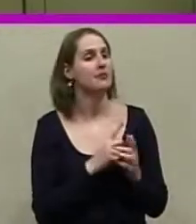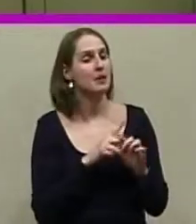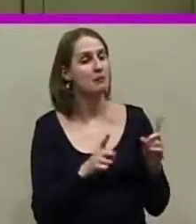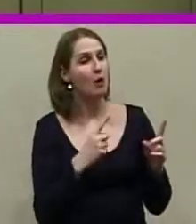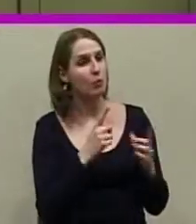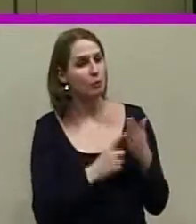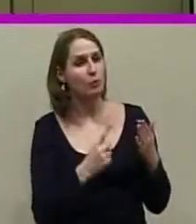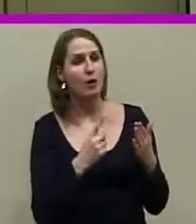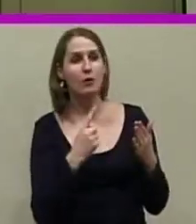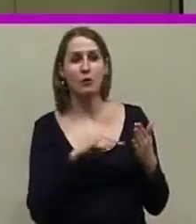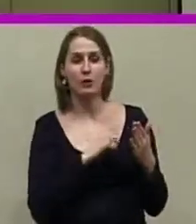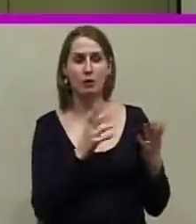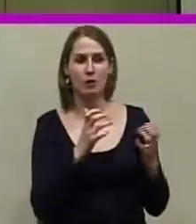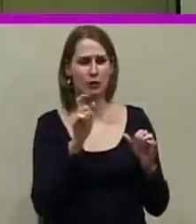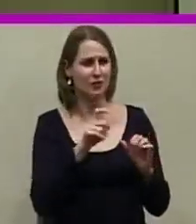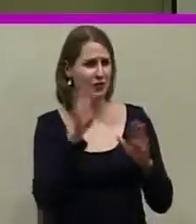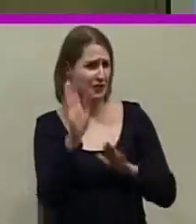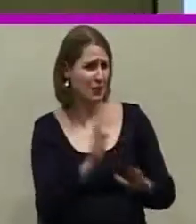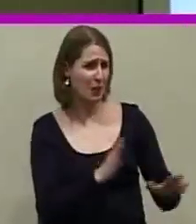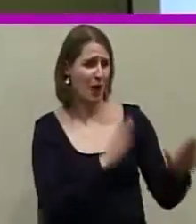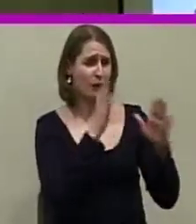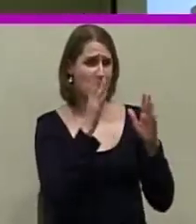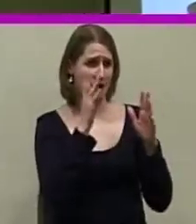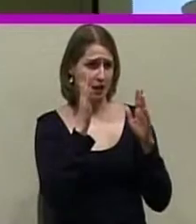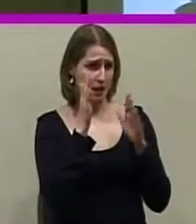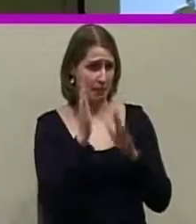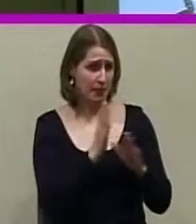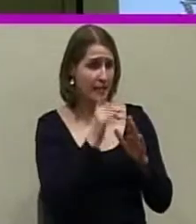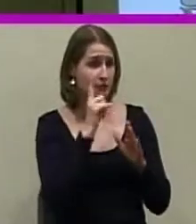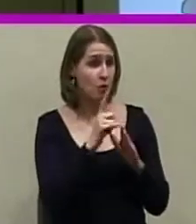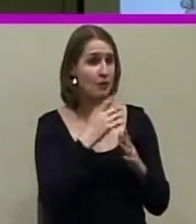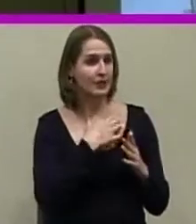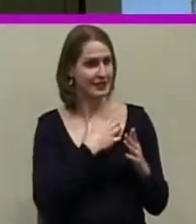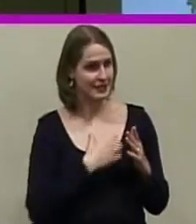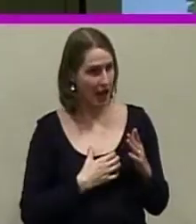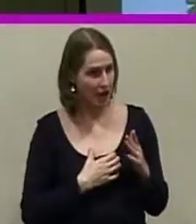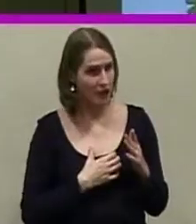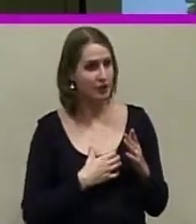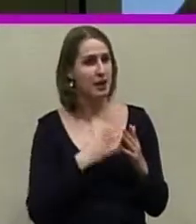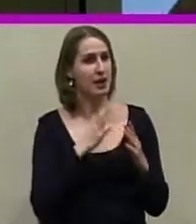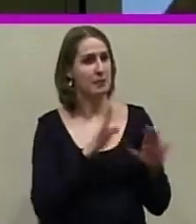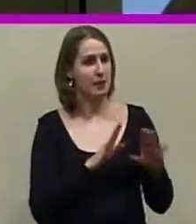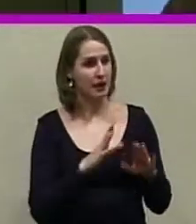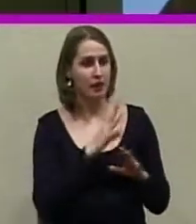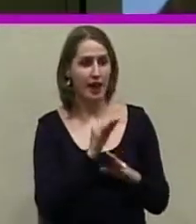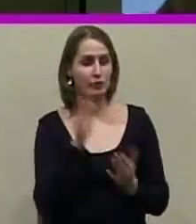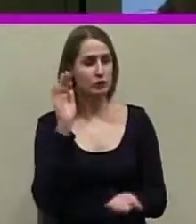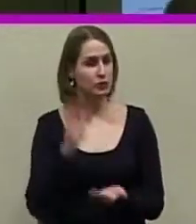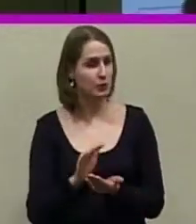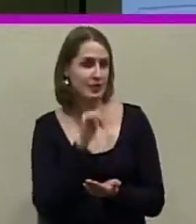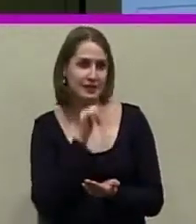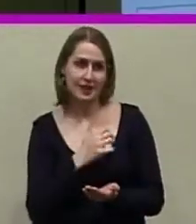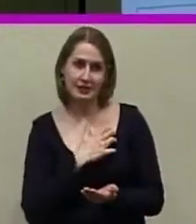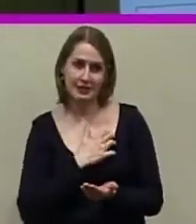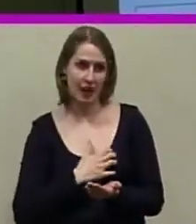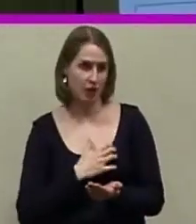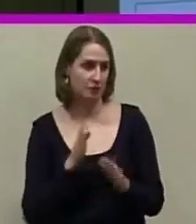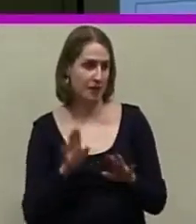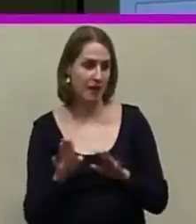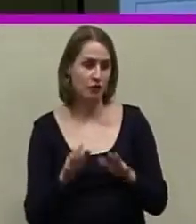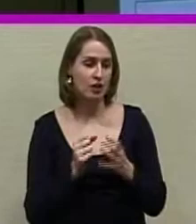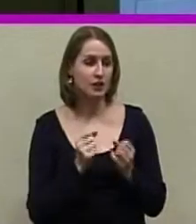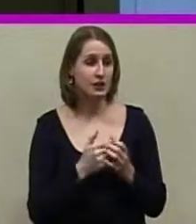with, again, you have to figure out a plan to make the goal for the desired behavior and to reduce the undesired behavior. I like to